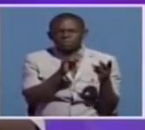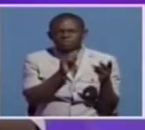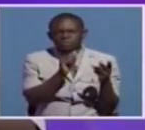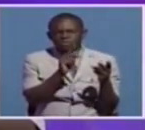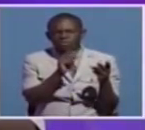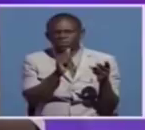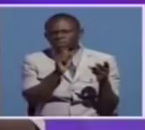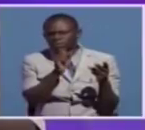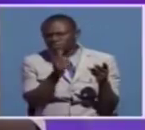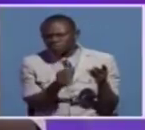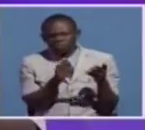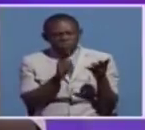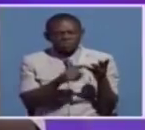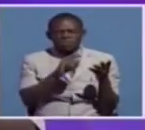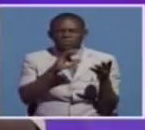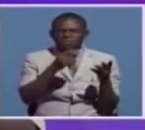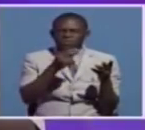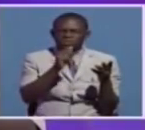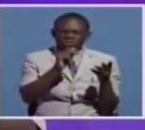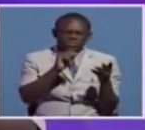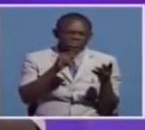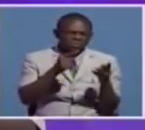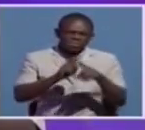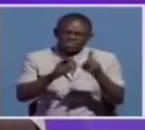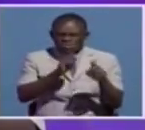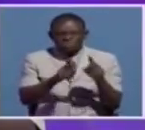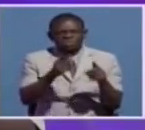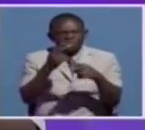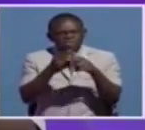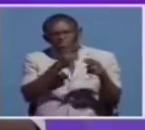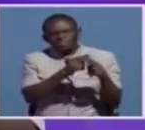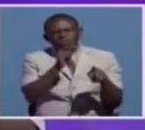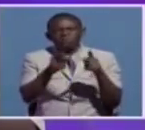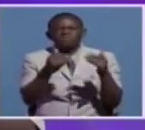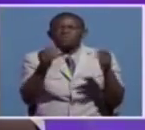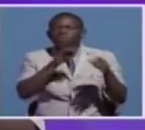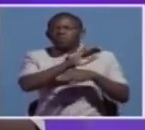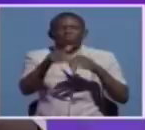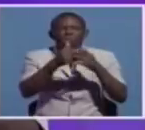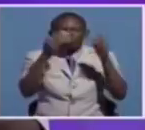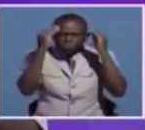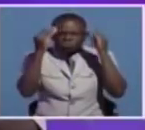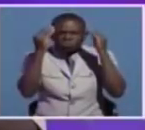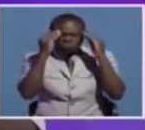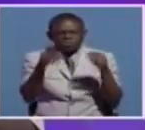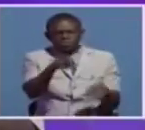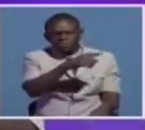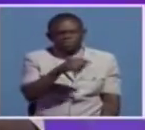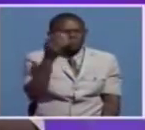the Luis Changufus. So all these famous names would come in and out of the home, and you'd see them working